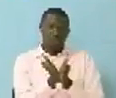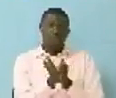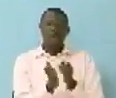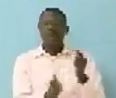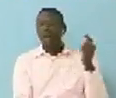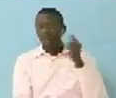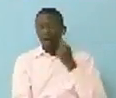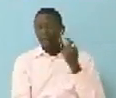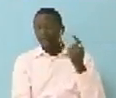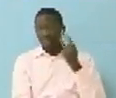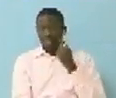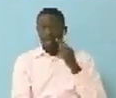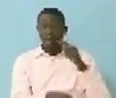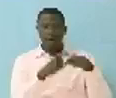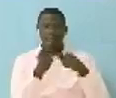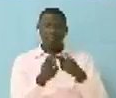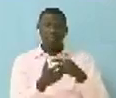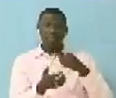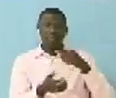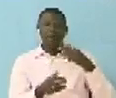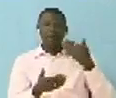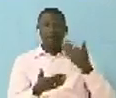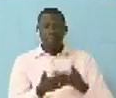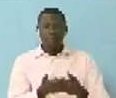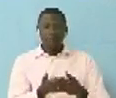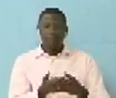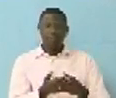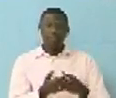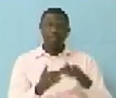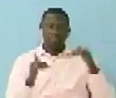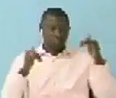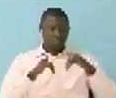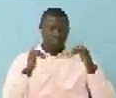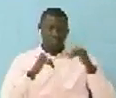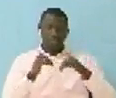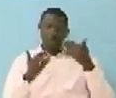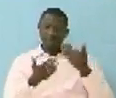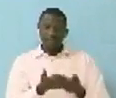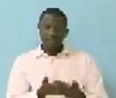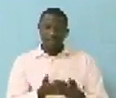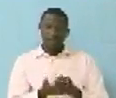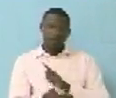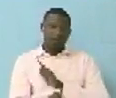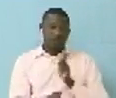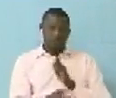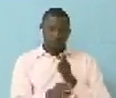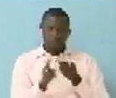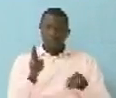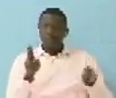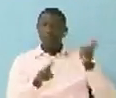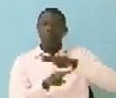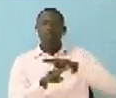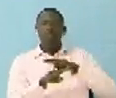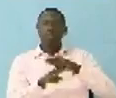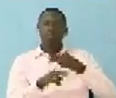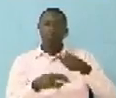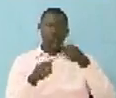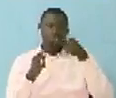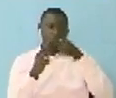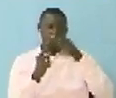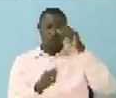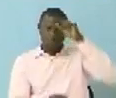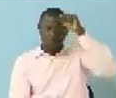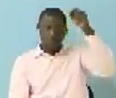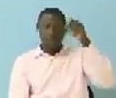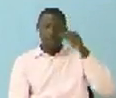every day after our concluding our sittings, we report to the president. And those other people